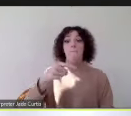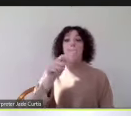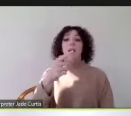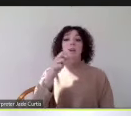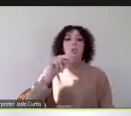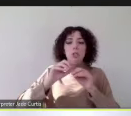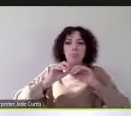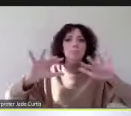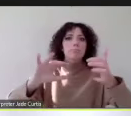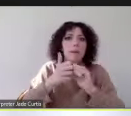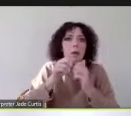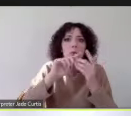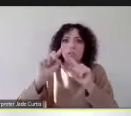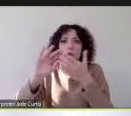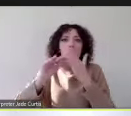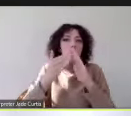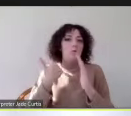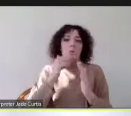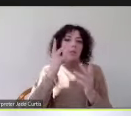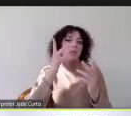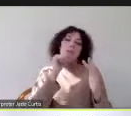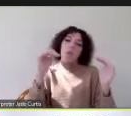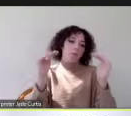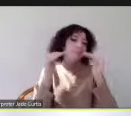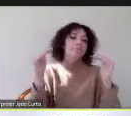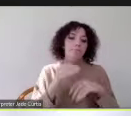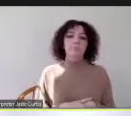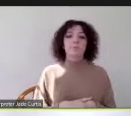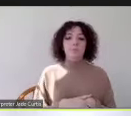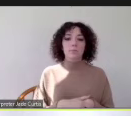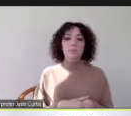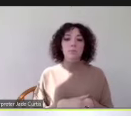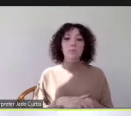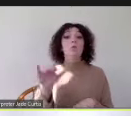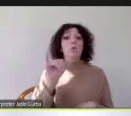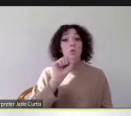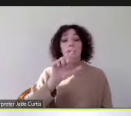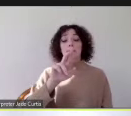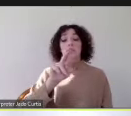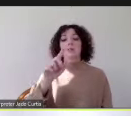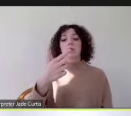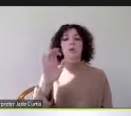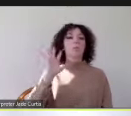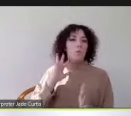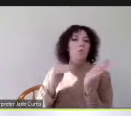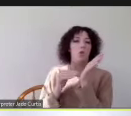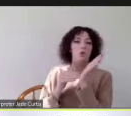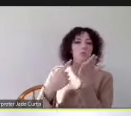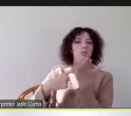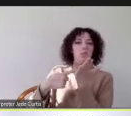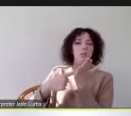Wastewater and biosolids being the treated sludge, as discussed by Dr. Verbila, my colleague